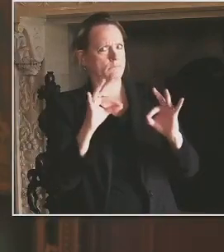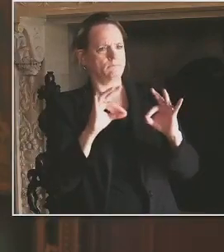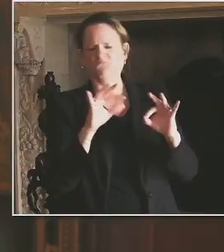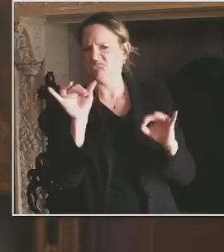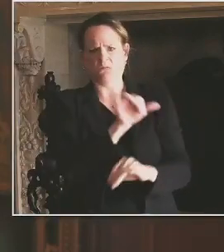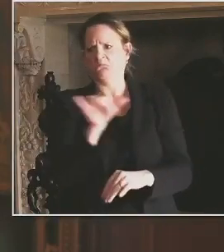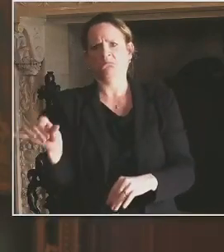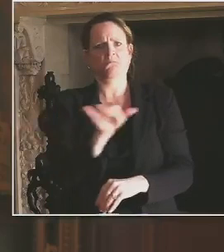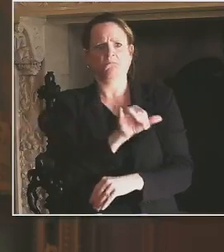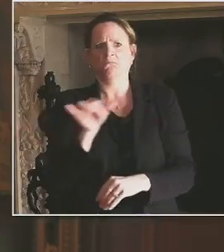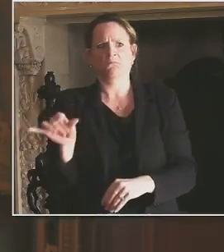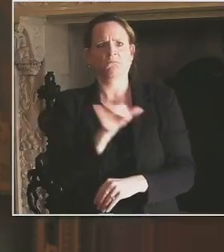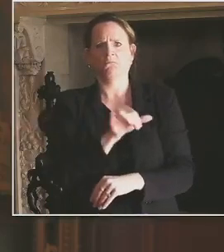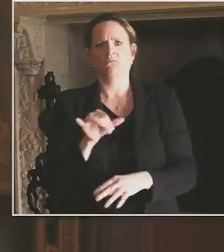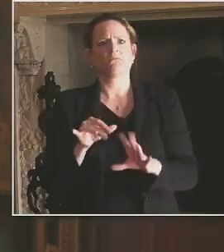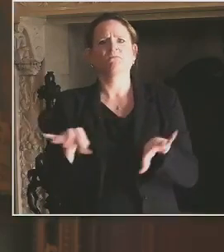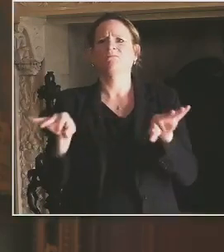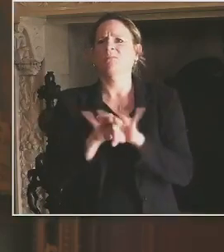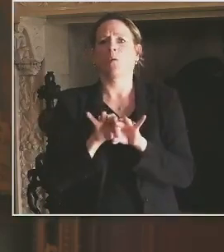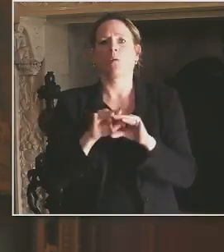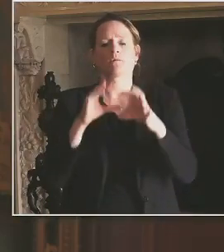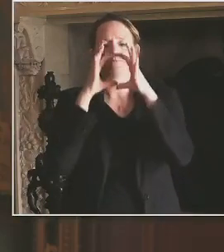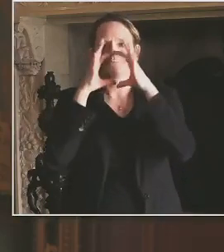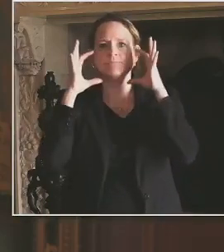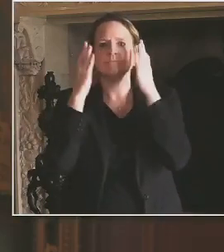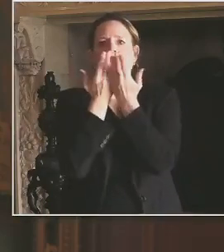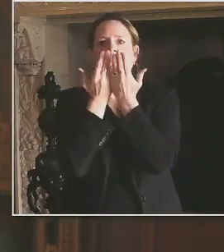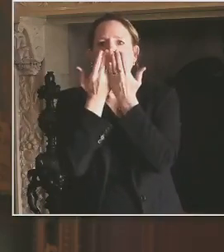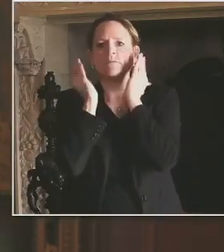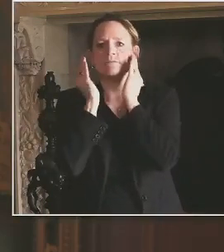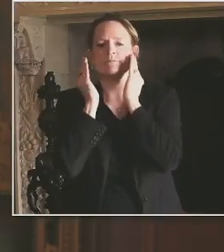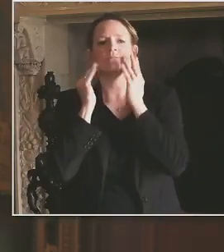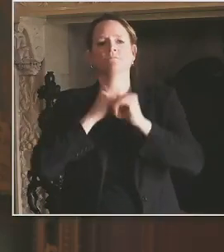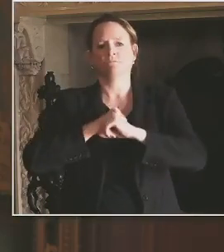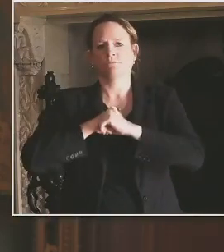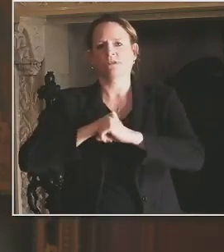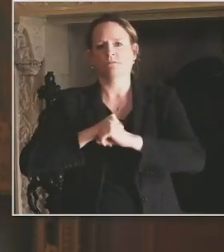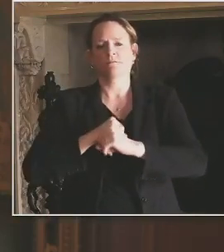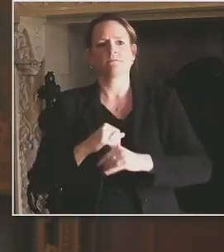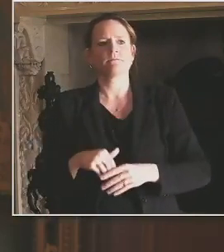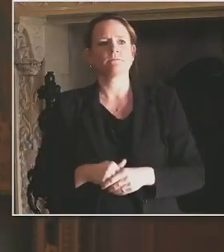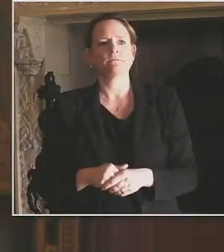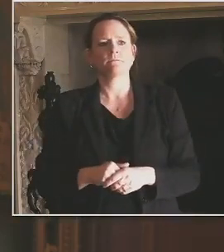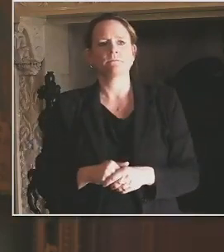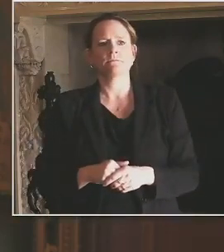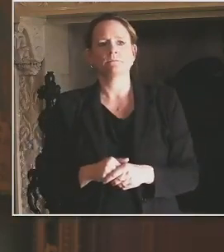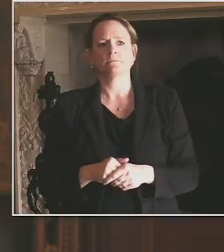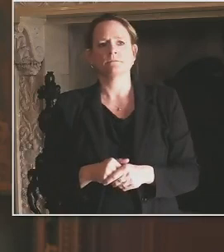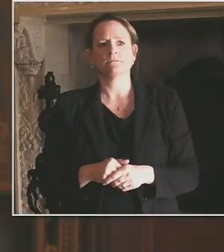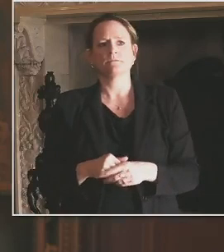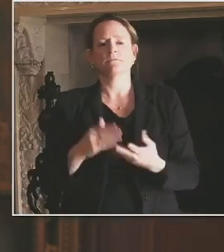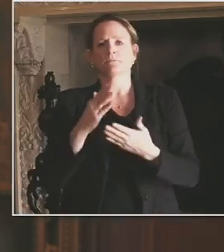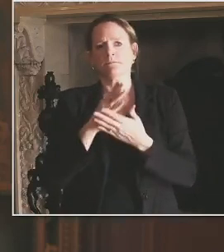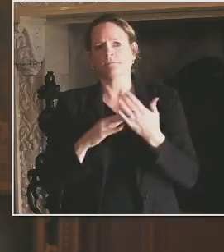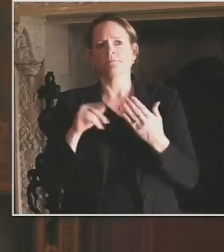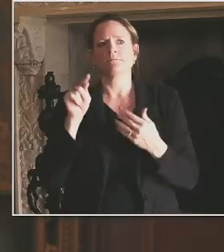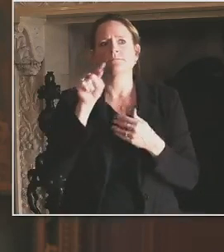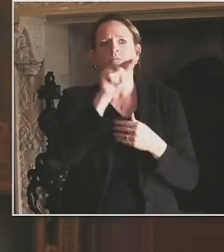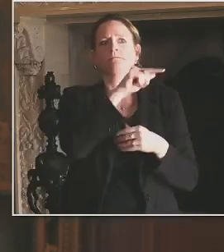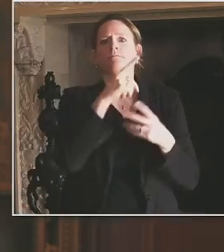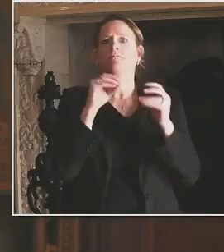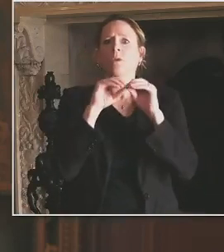on an individual level. Communities, organizations, businesses, universities who want to have mandates for people to make it a sort of the normal behavior